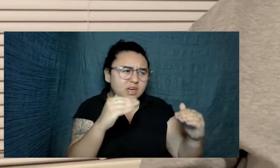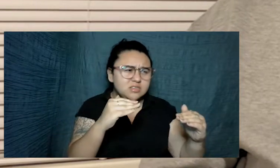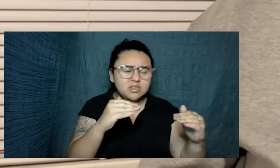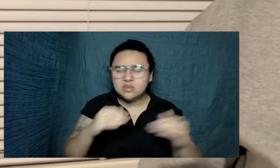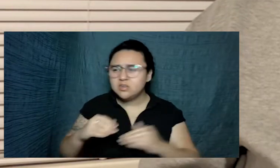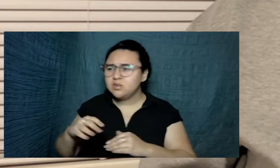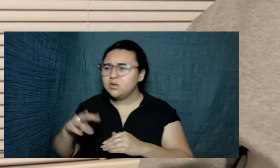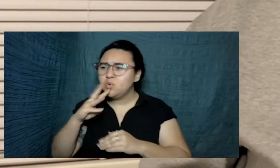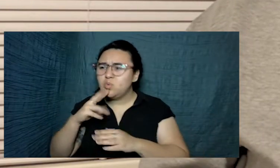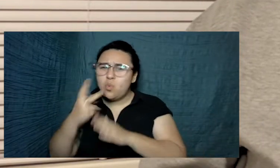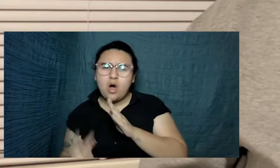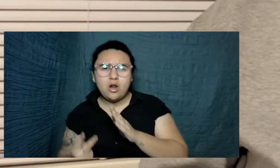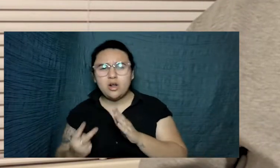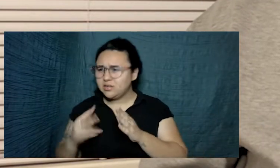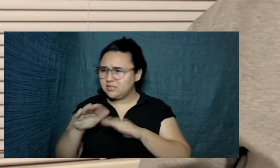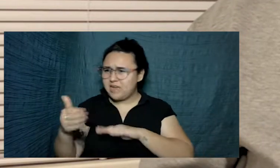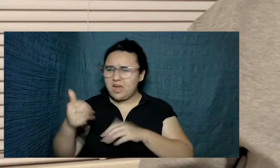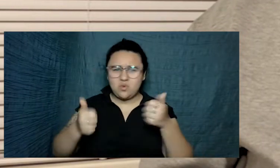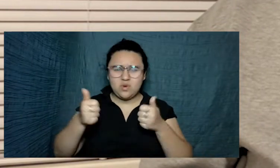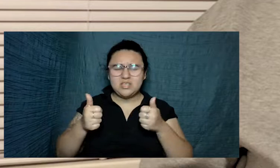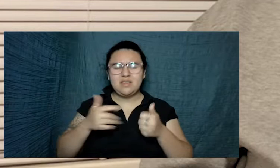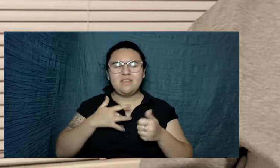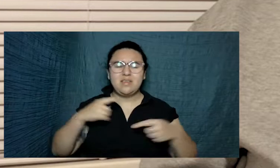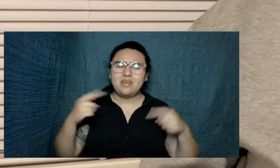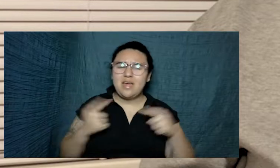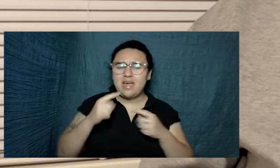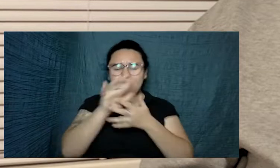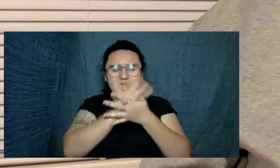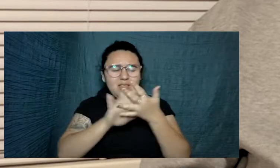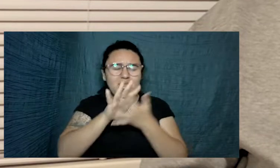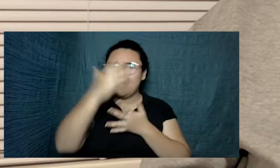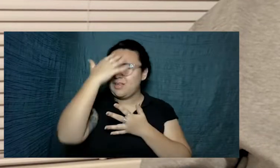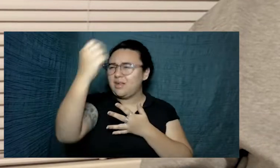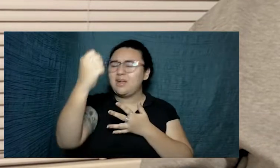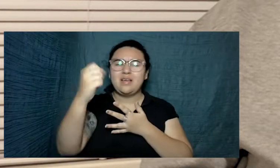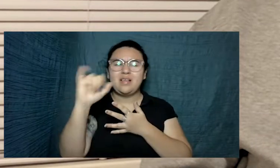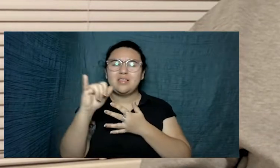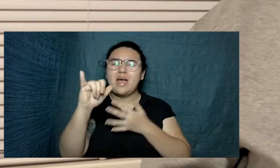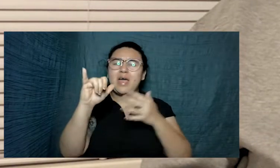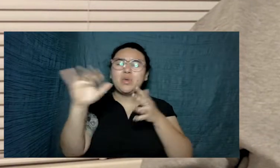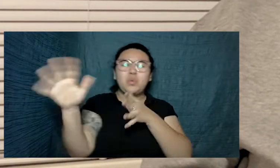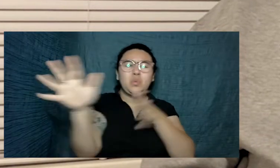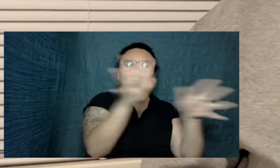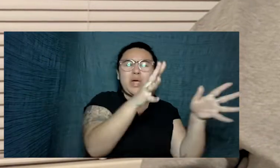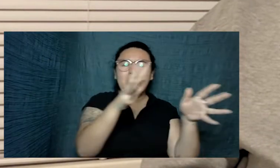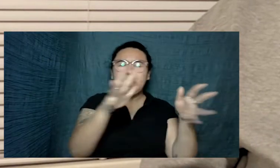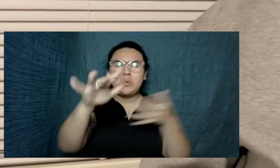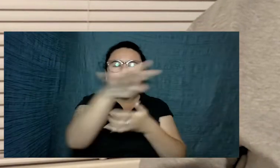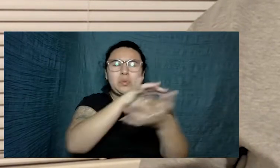water. There's an ache to that blankness, that dear glaucoma memory that scours like desert wind but fails to wash me